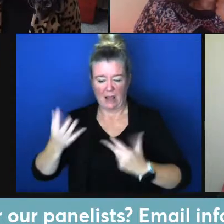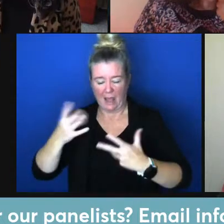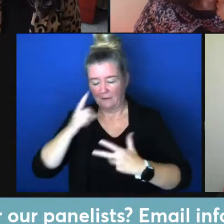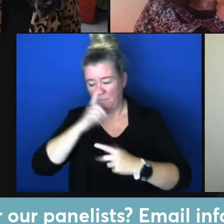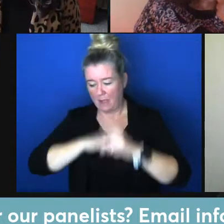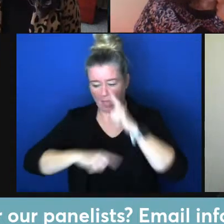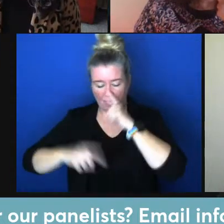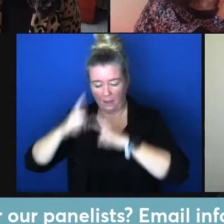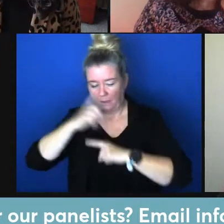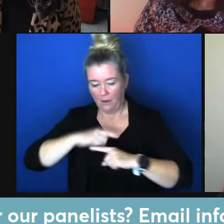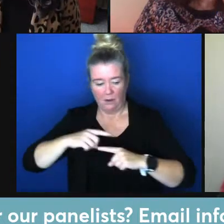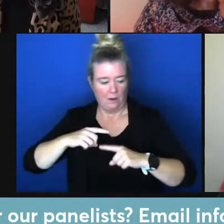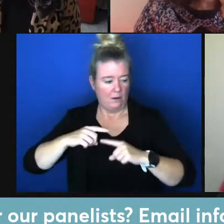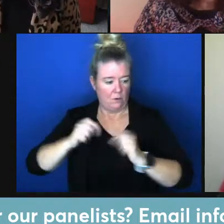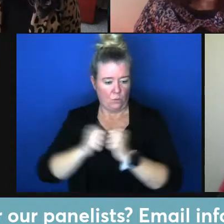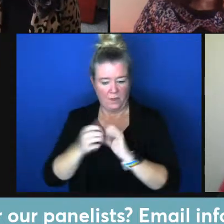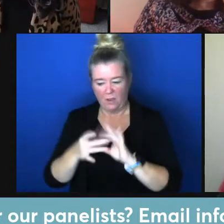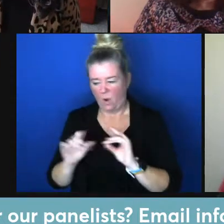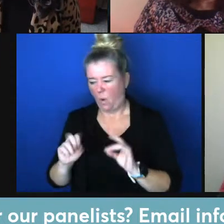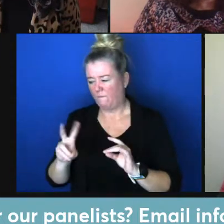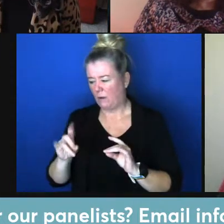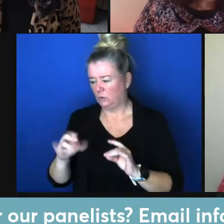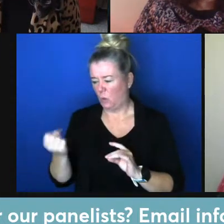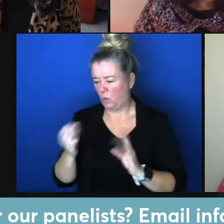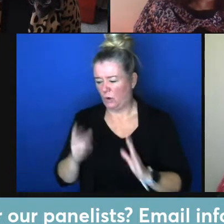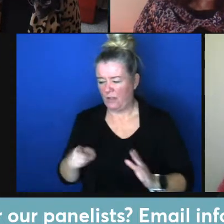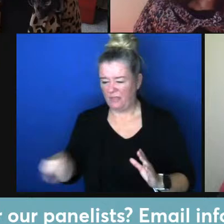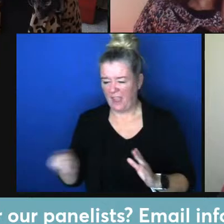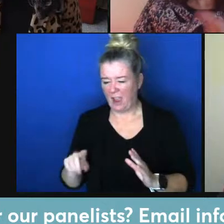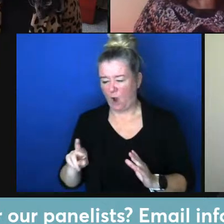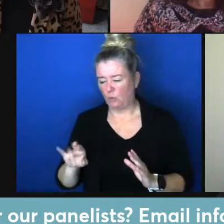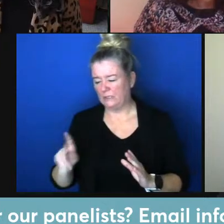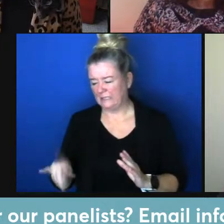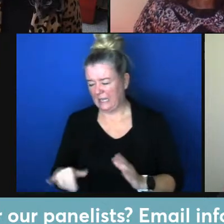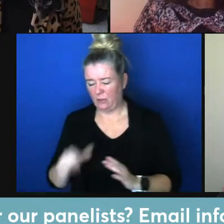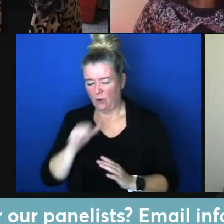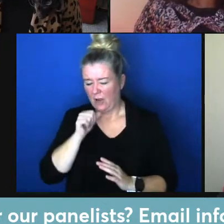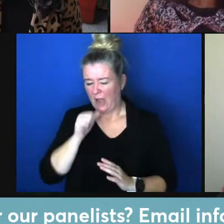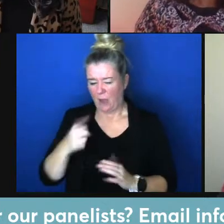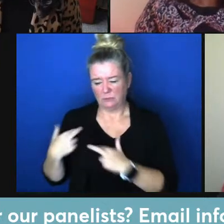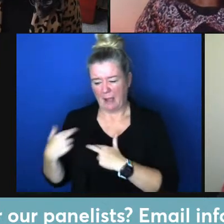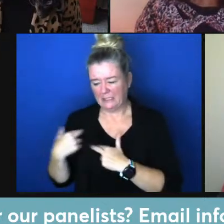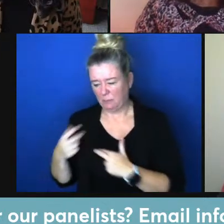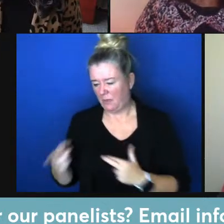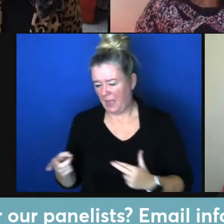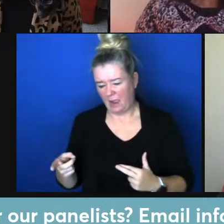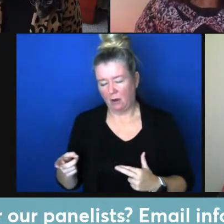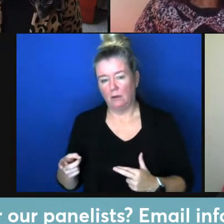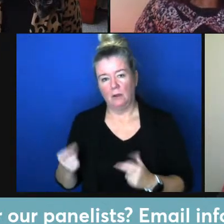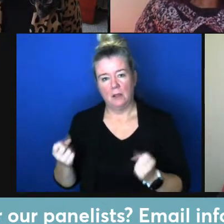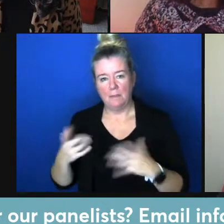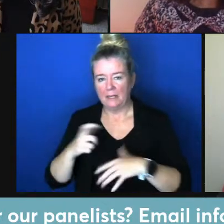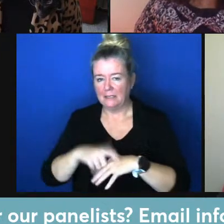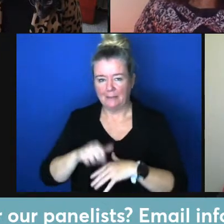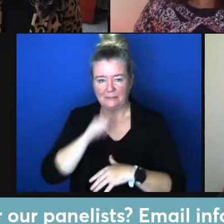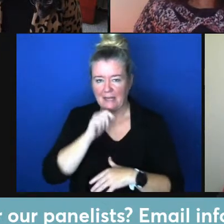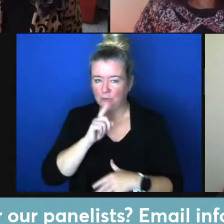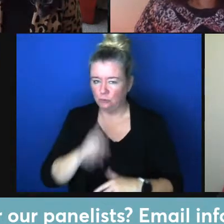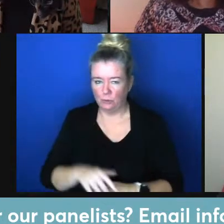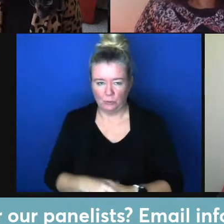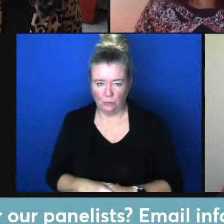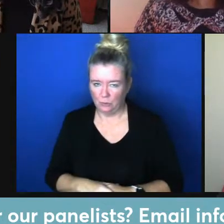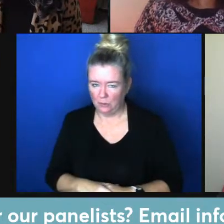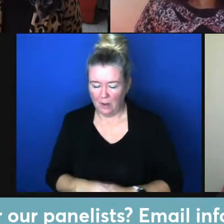stigma about vouchers, like, oh, voucher holders are too risky and they're not responsible. And that's so often untrue. And